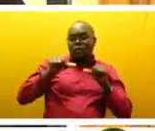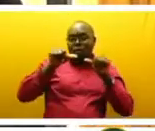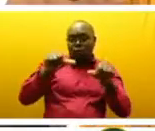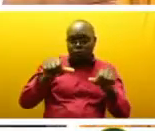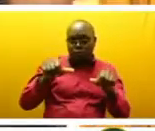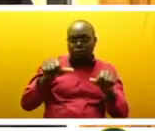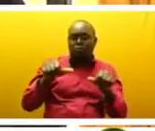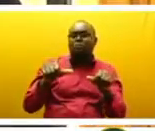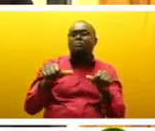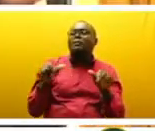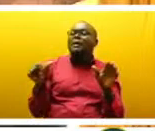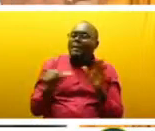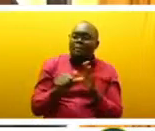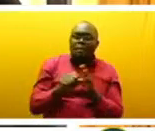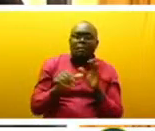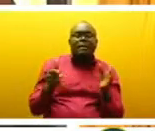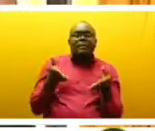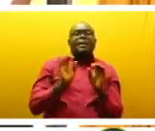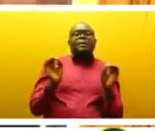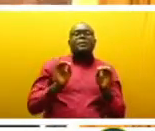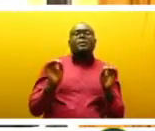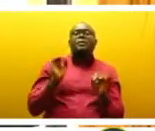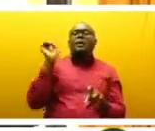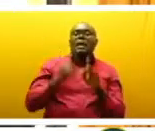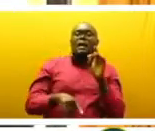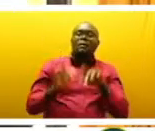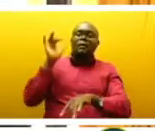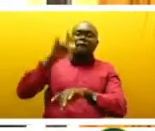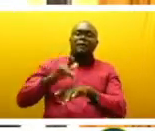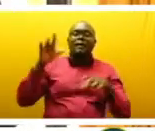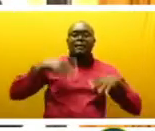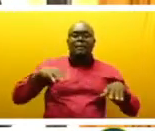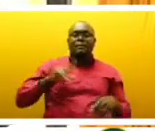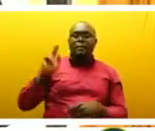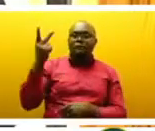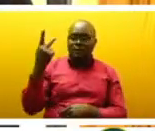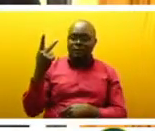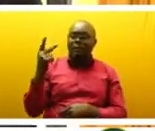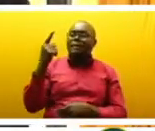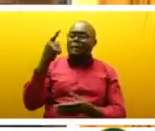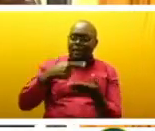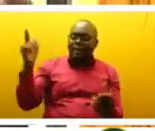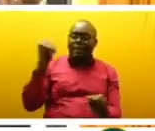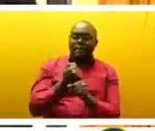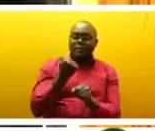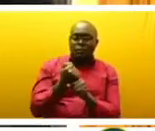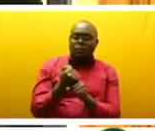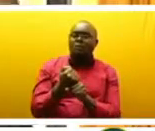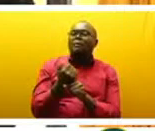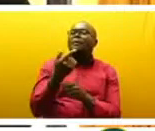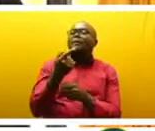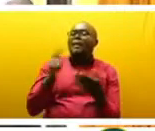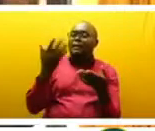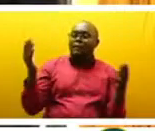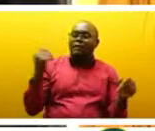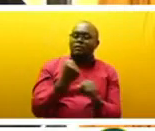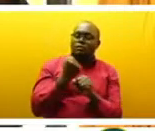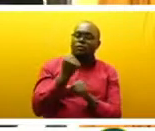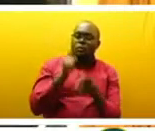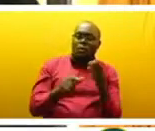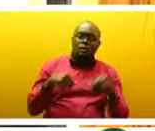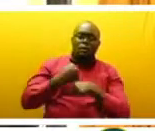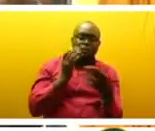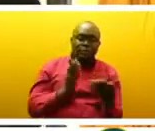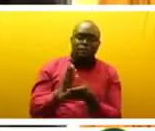The lacuna will not affect the people of Kenya. The right thing is to make sure that the people's voices are